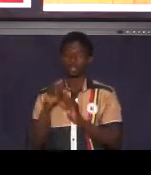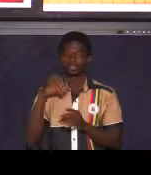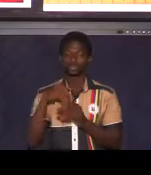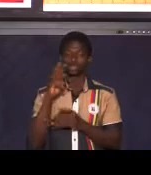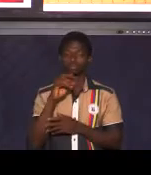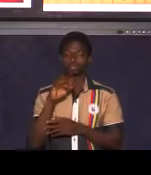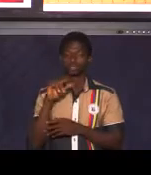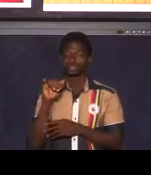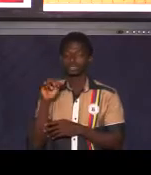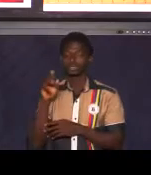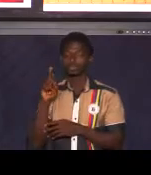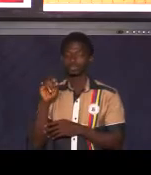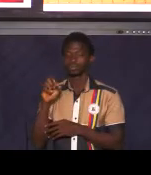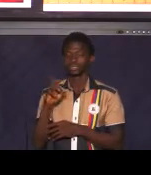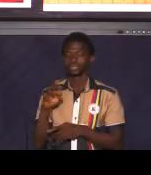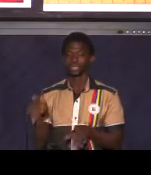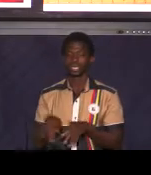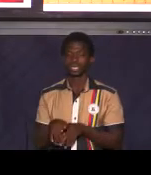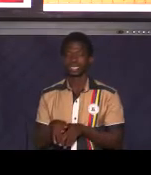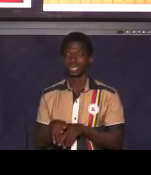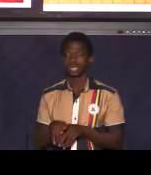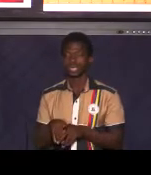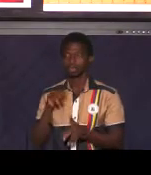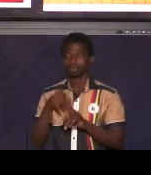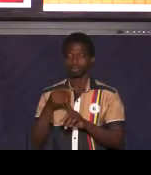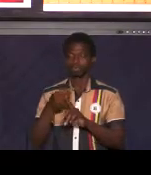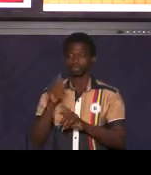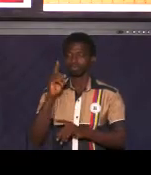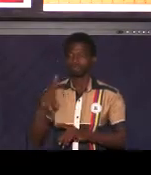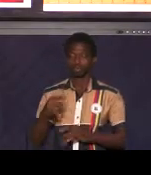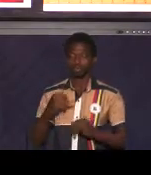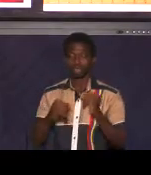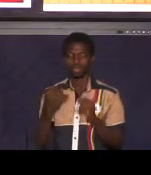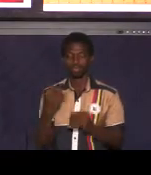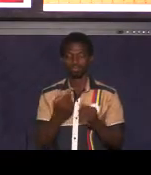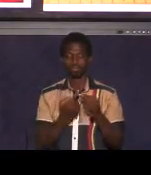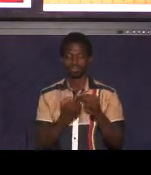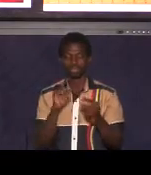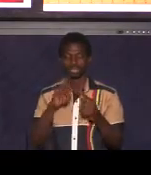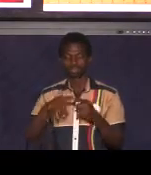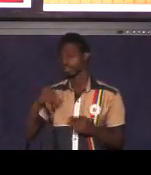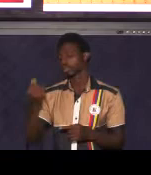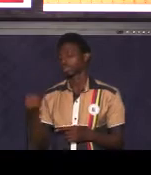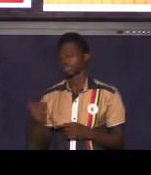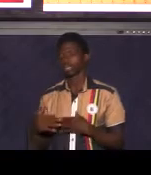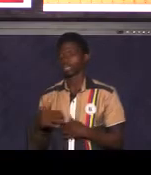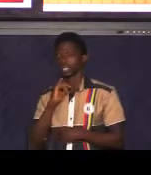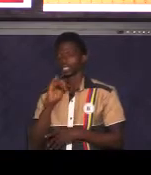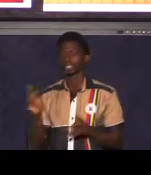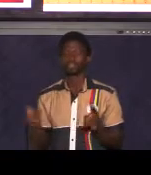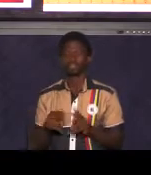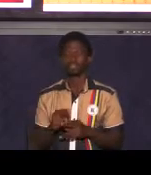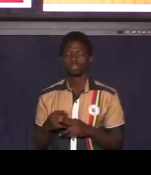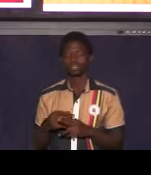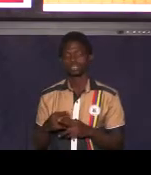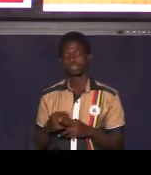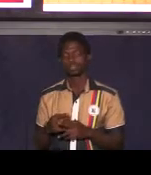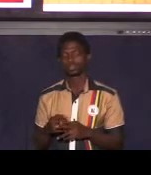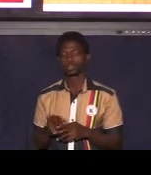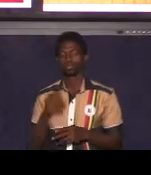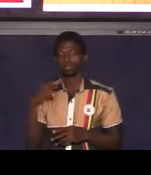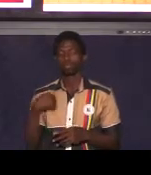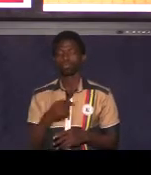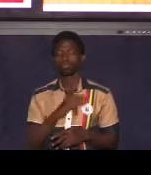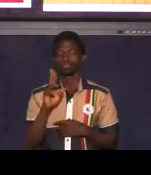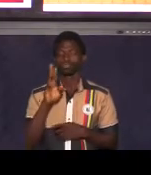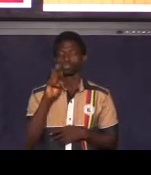in millimeters, like the point from one end of your finger to the other side of your finger is a very small distance. So we